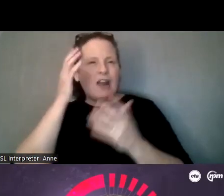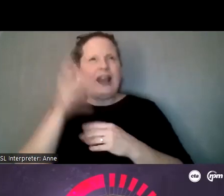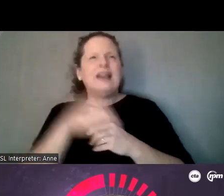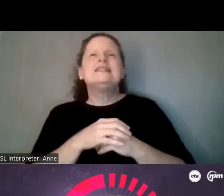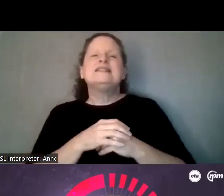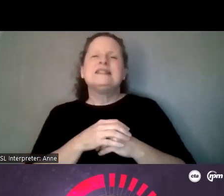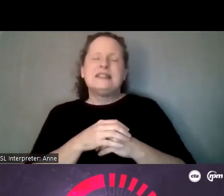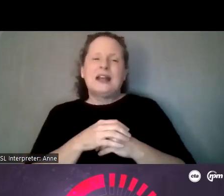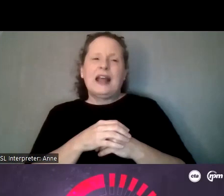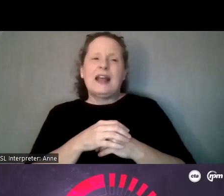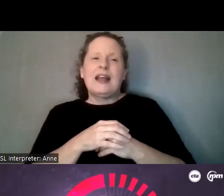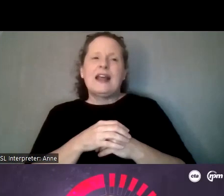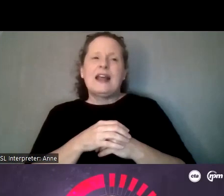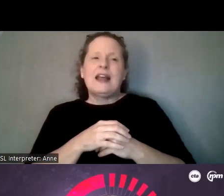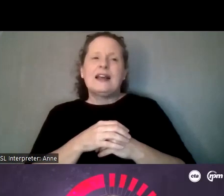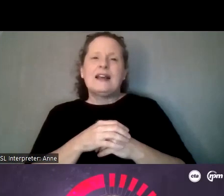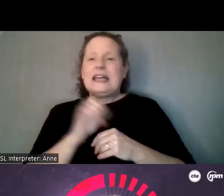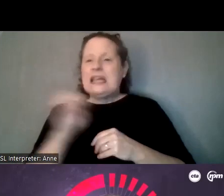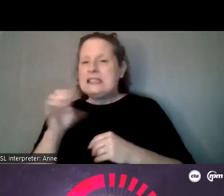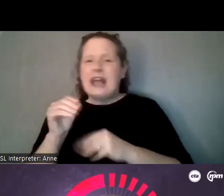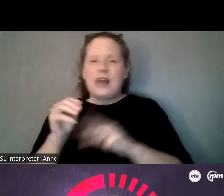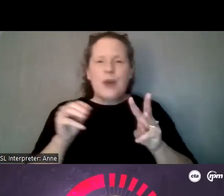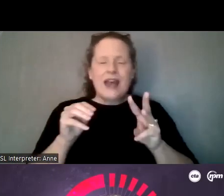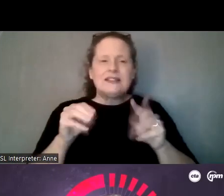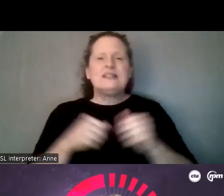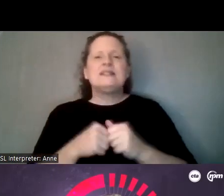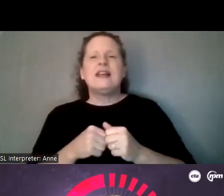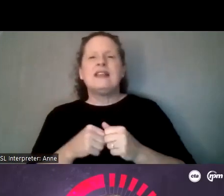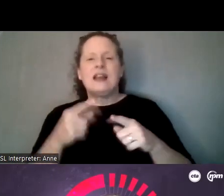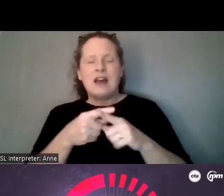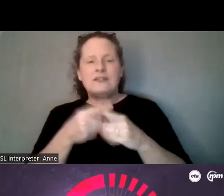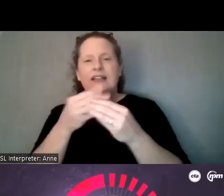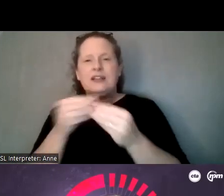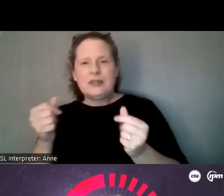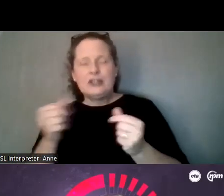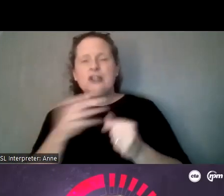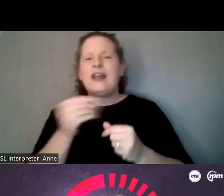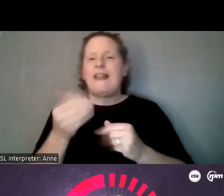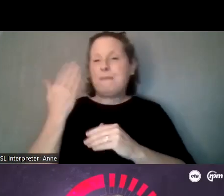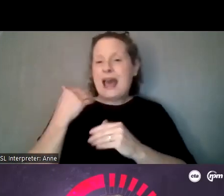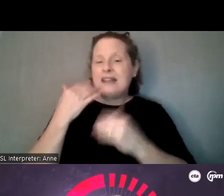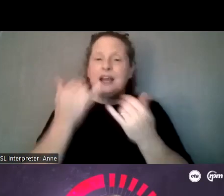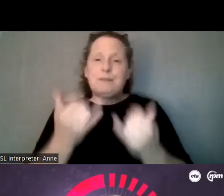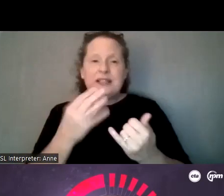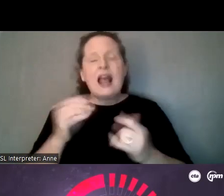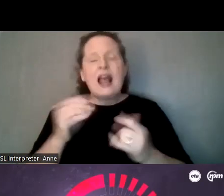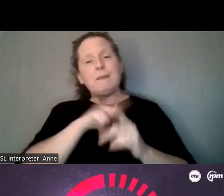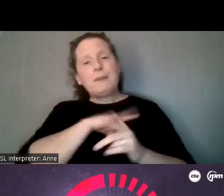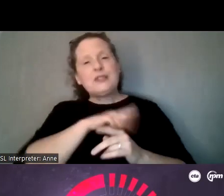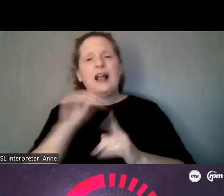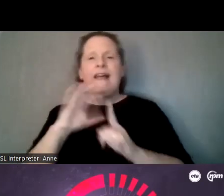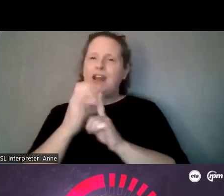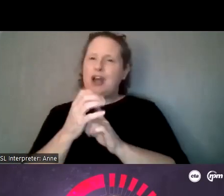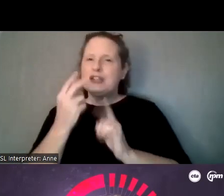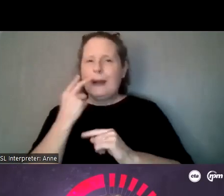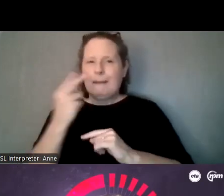West, cultural conflict and comfort, and past and present, and the personal and the cultural memory,